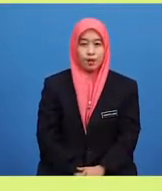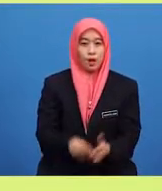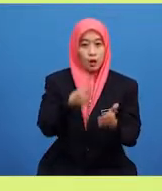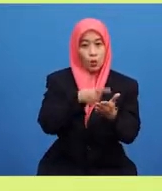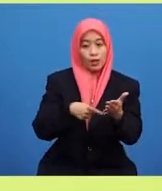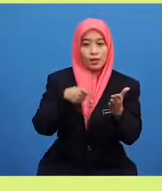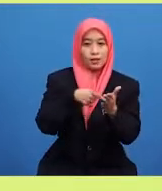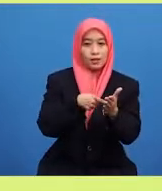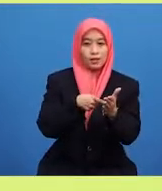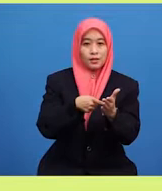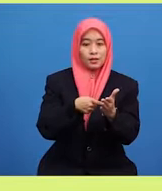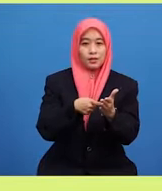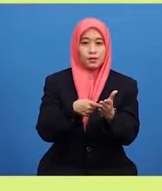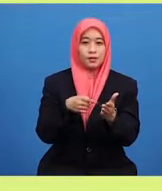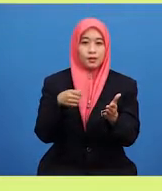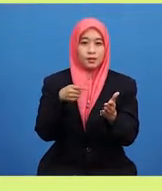What's this?